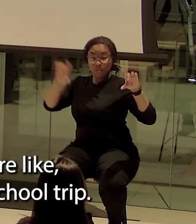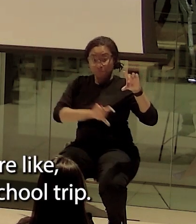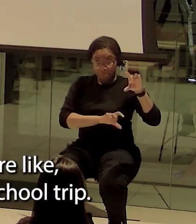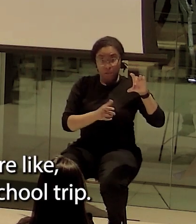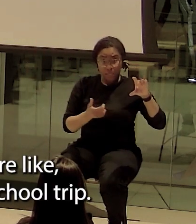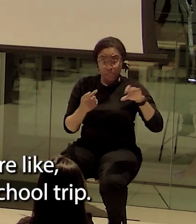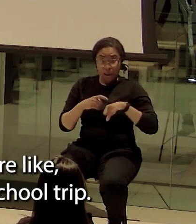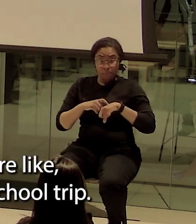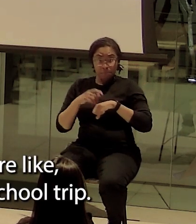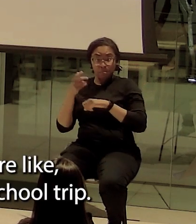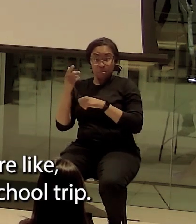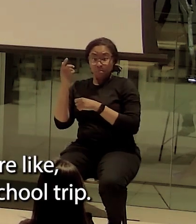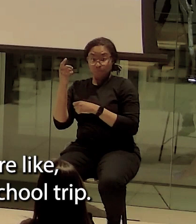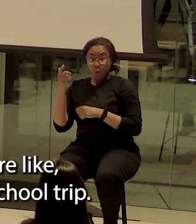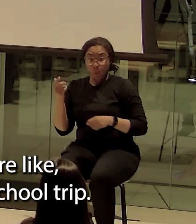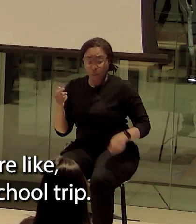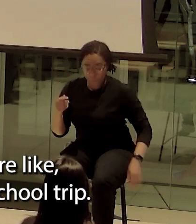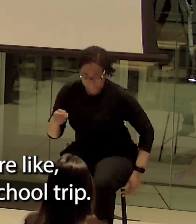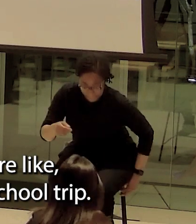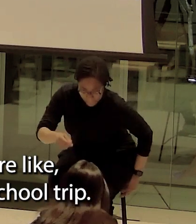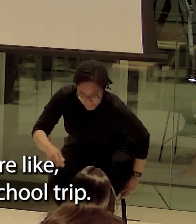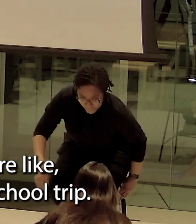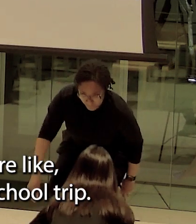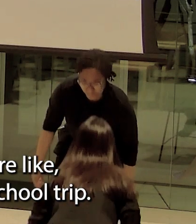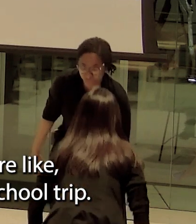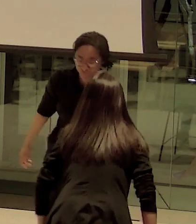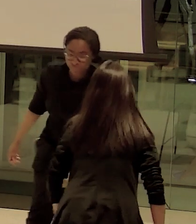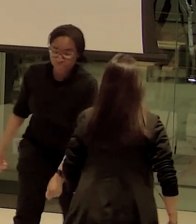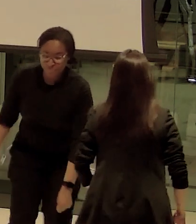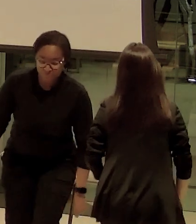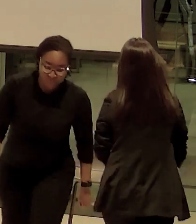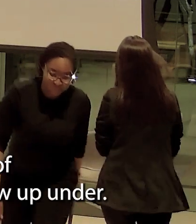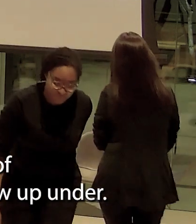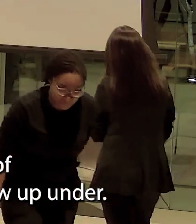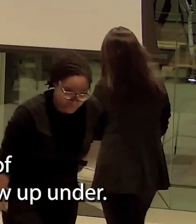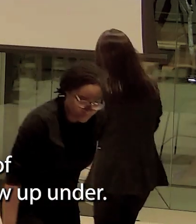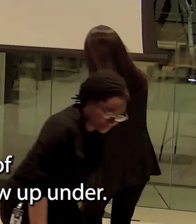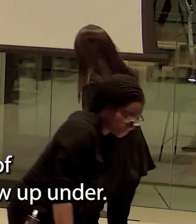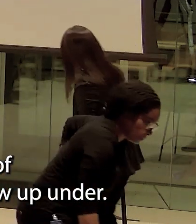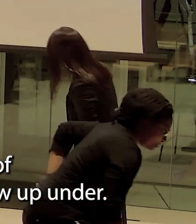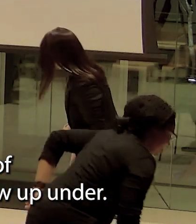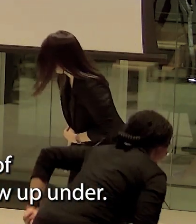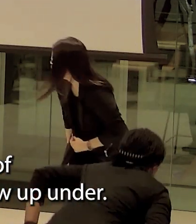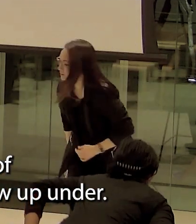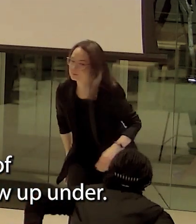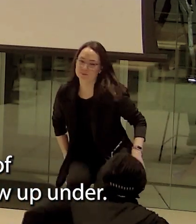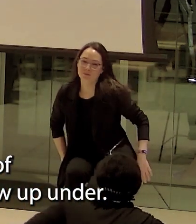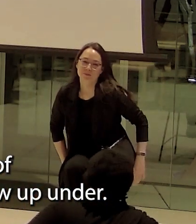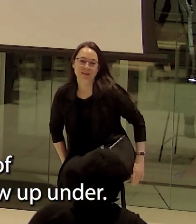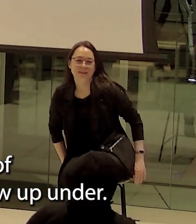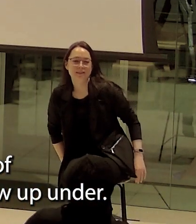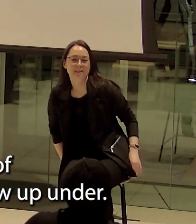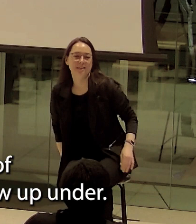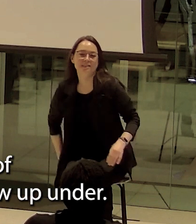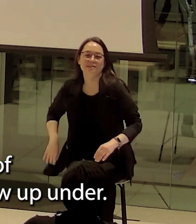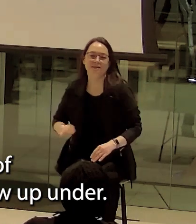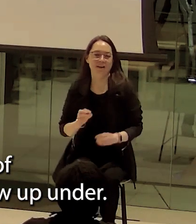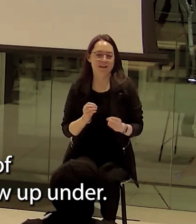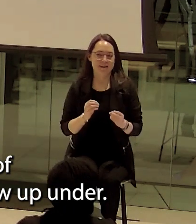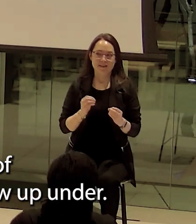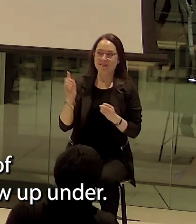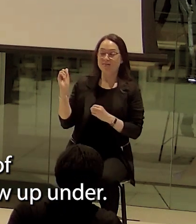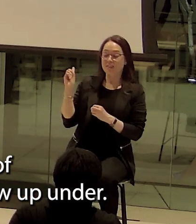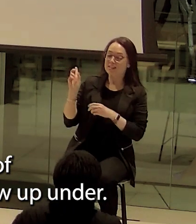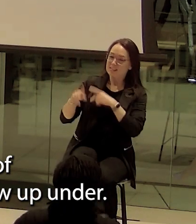goes there. Like, everyone I know as kids were like, oh yeah, we went there for a school trip. And this was a sort of monument that Carol